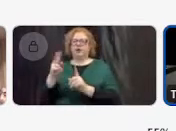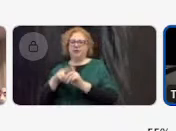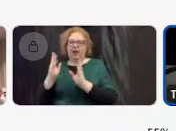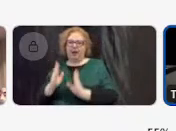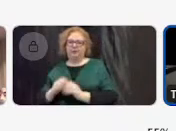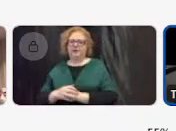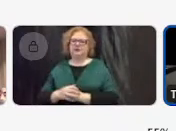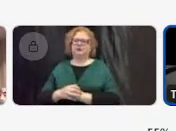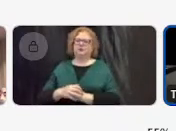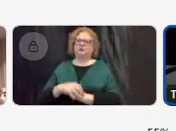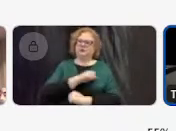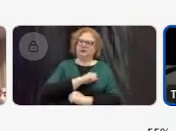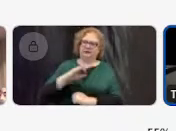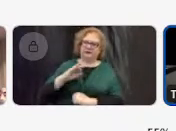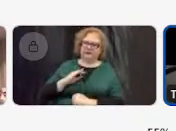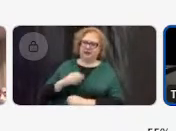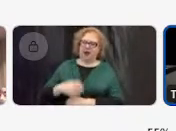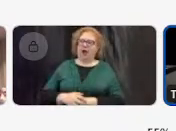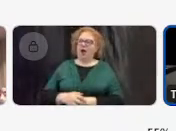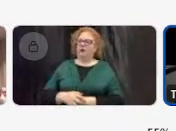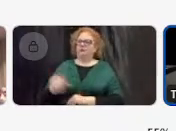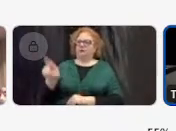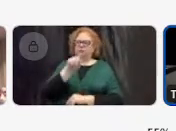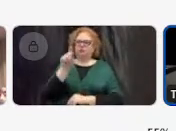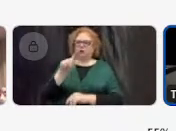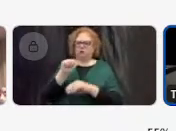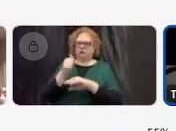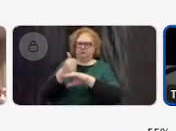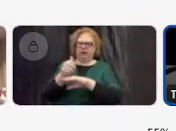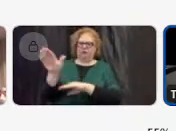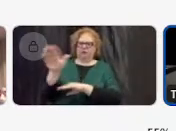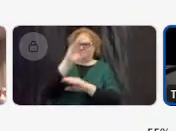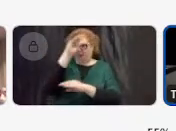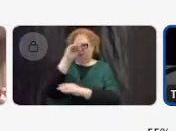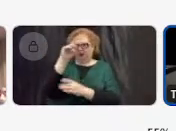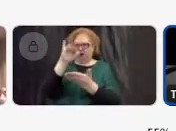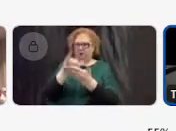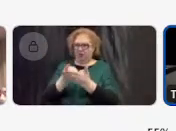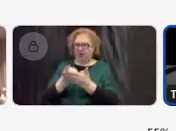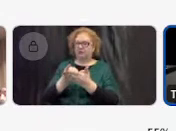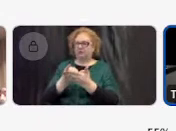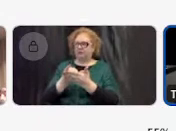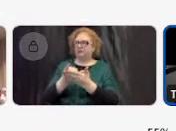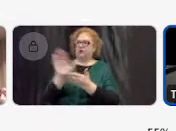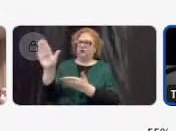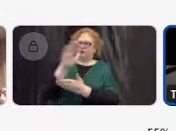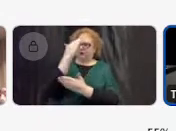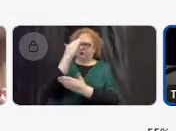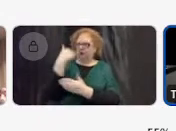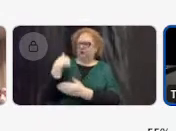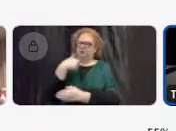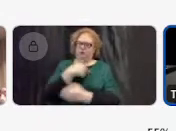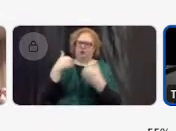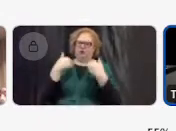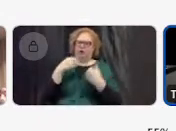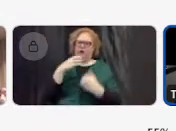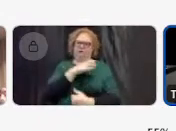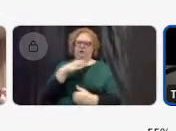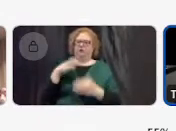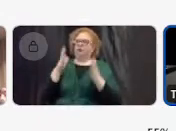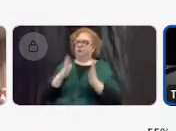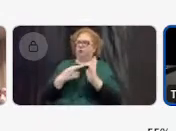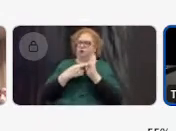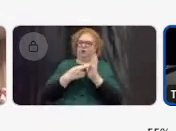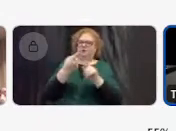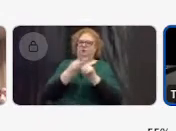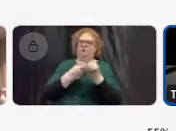draw your opinion based upon those and your knowledge. We have commissioners from all walks of life in here, and that is